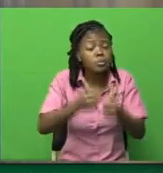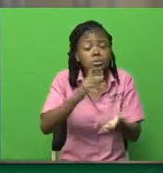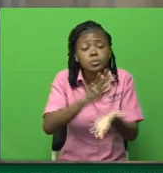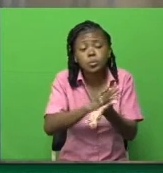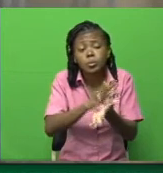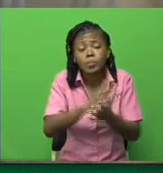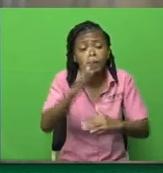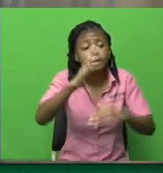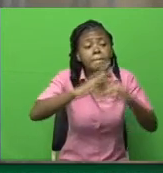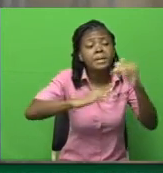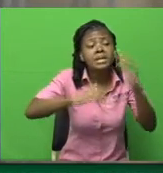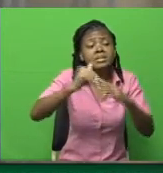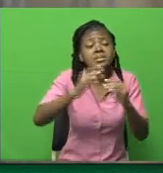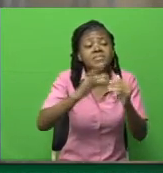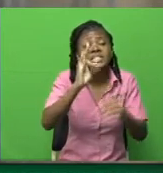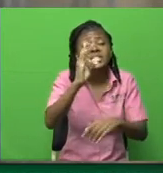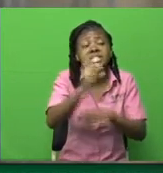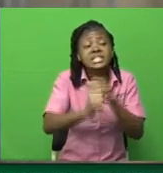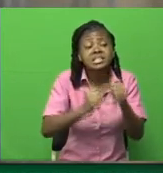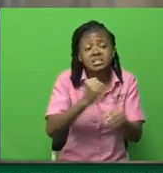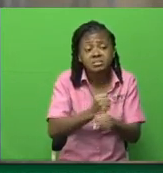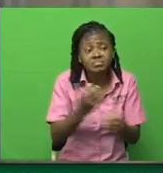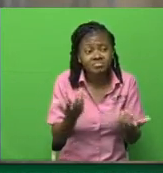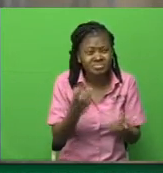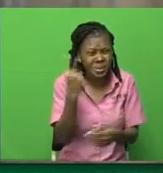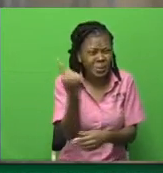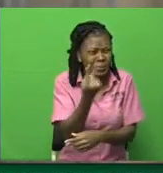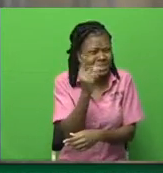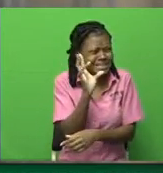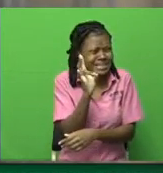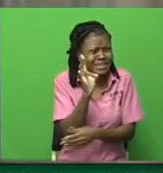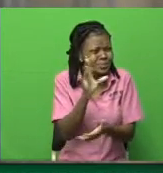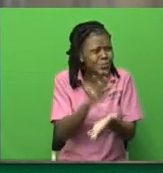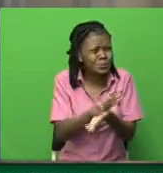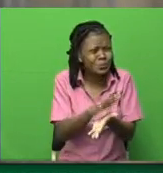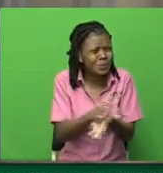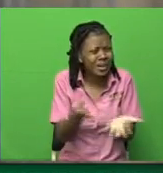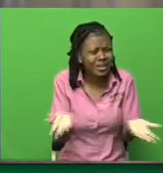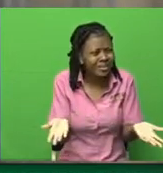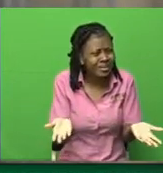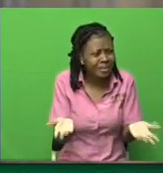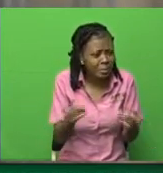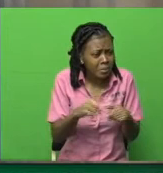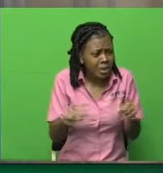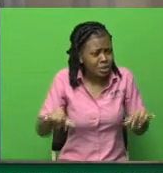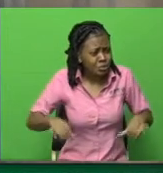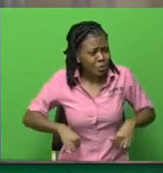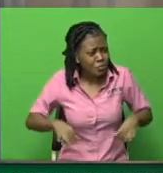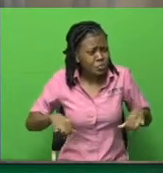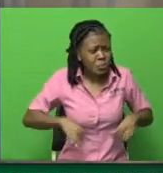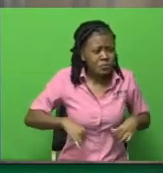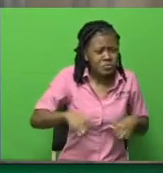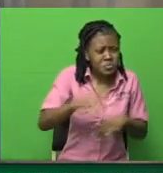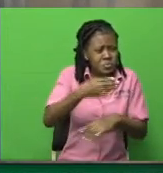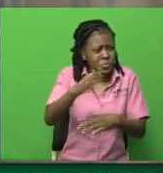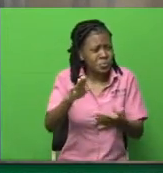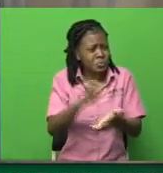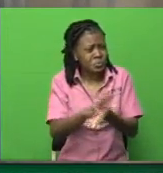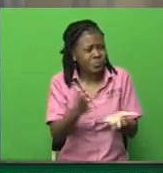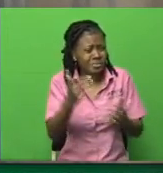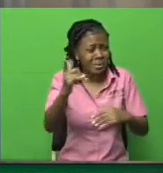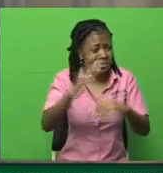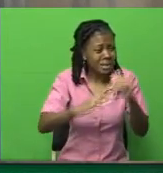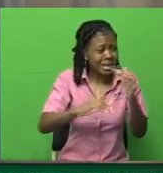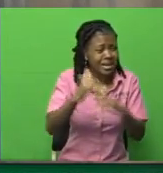seven years that's what I'm told but then the boss they've built schools secondary ecce my information is you've built only about